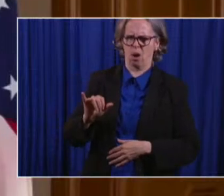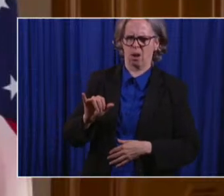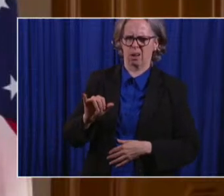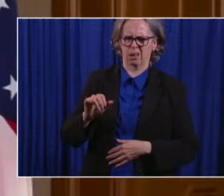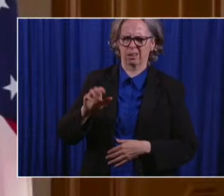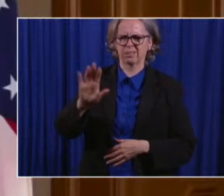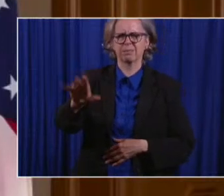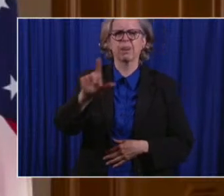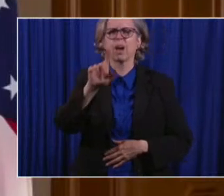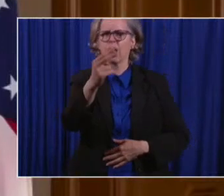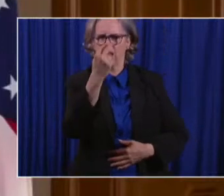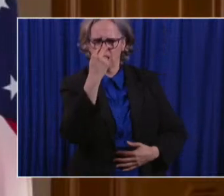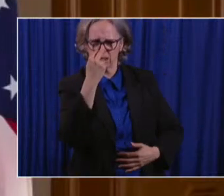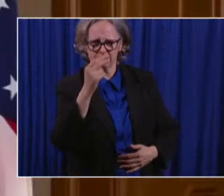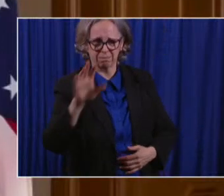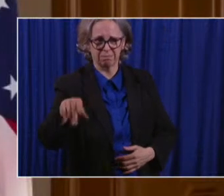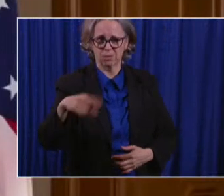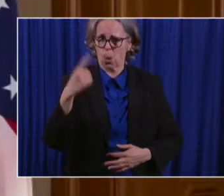time, and